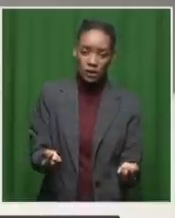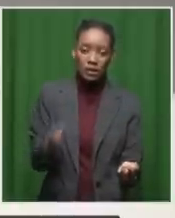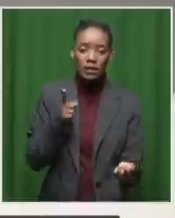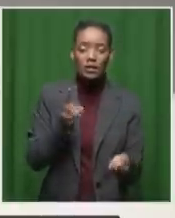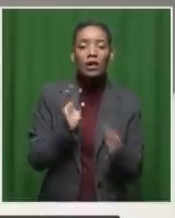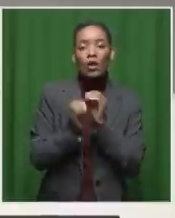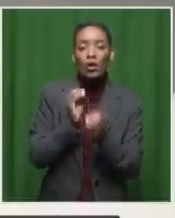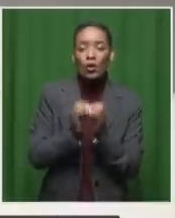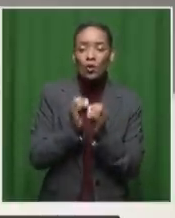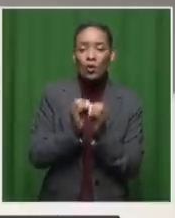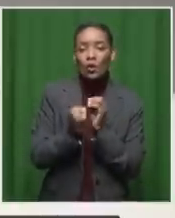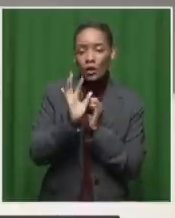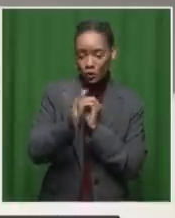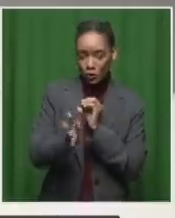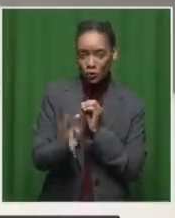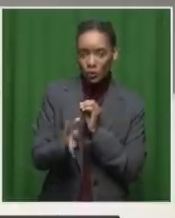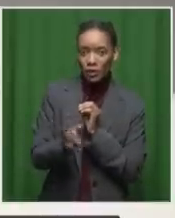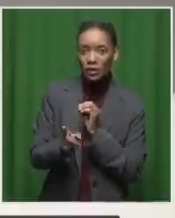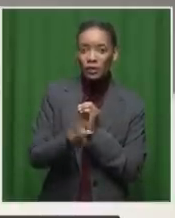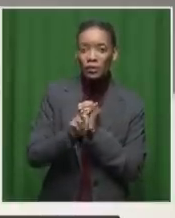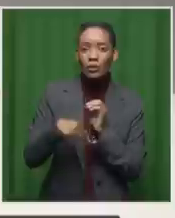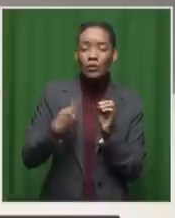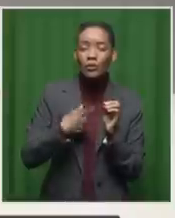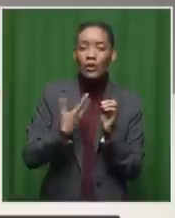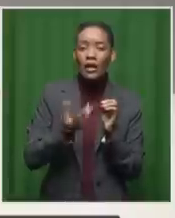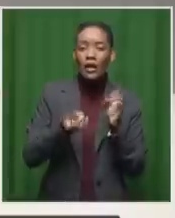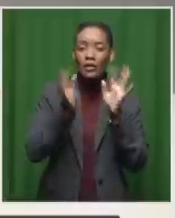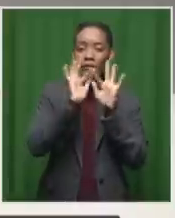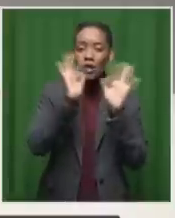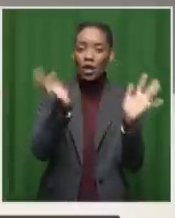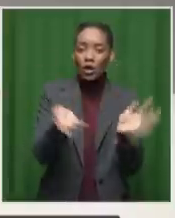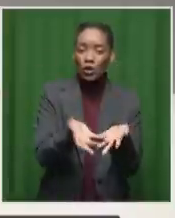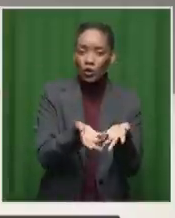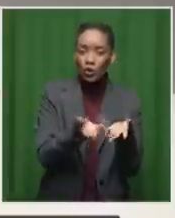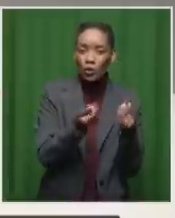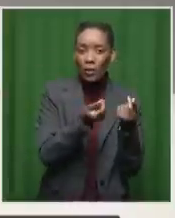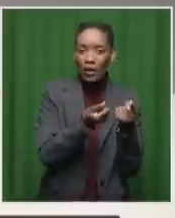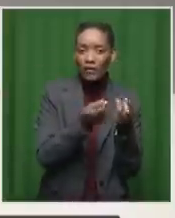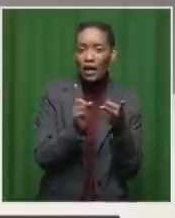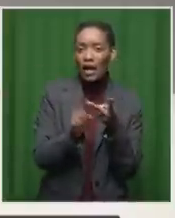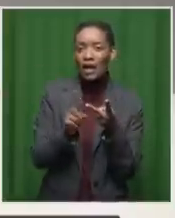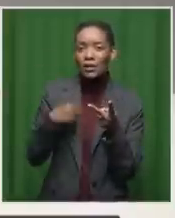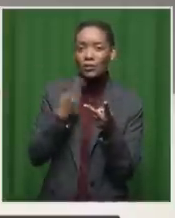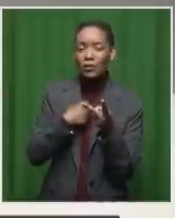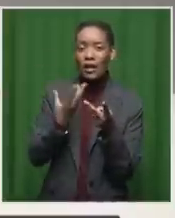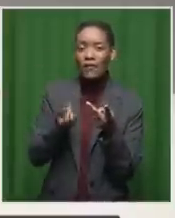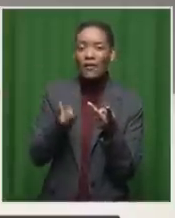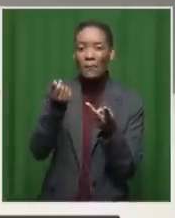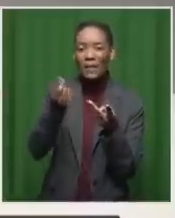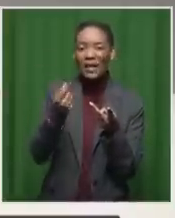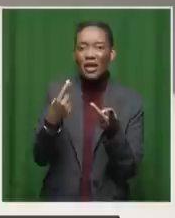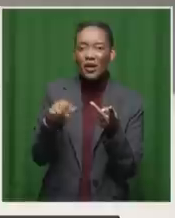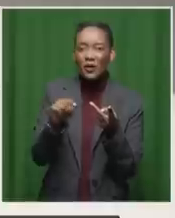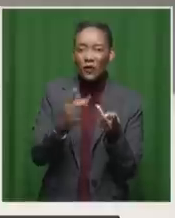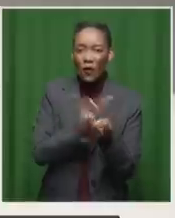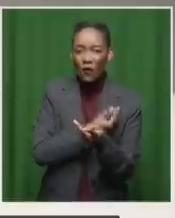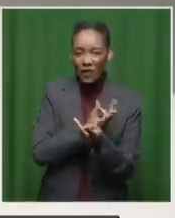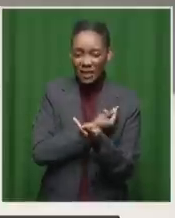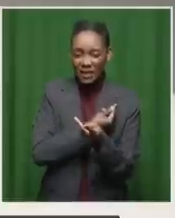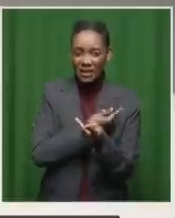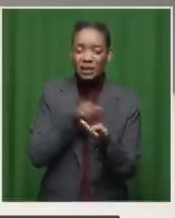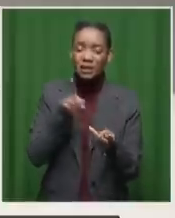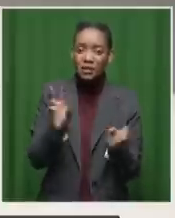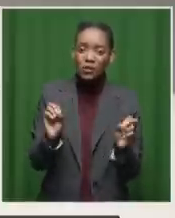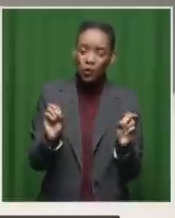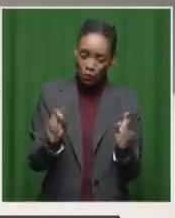But we also have Global Fund, we have Gavi, this Global Alliance for Vaccine. And but this is opportunity for